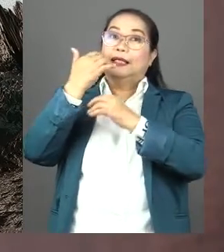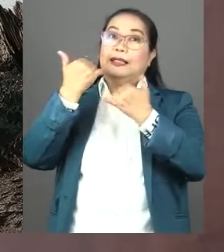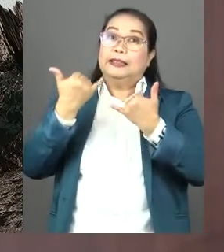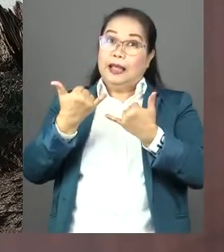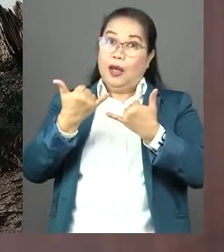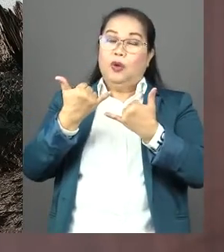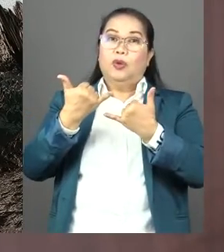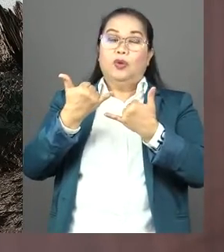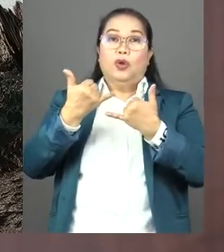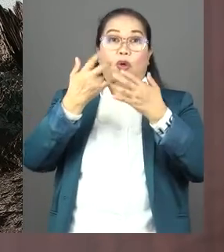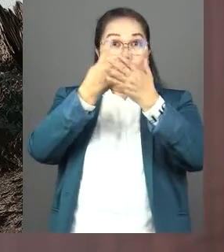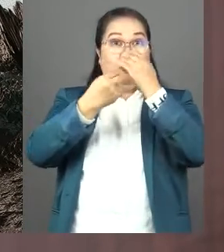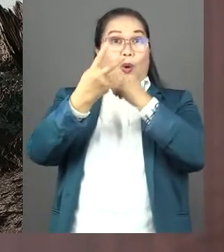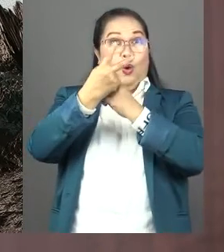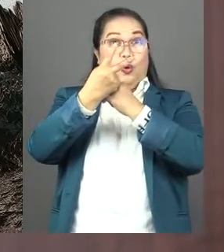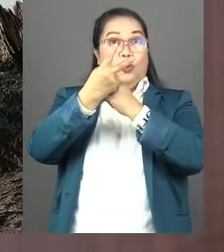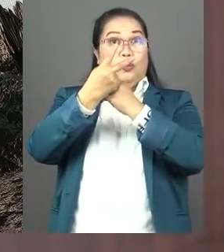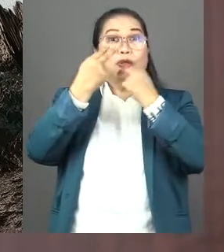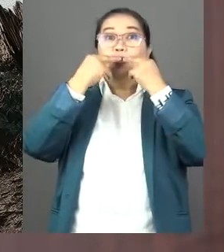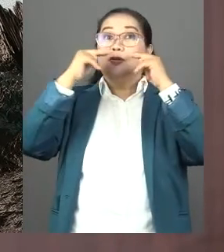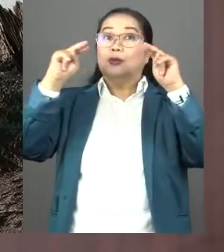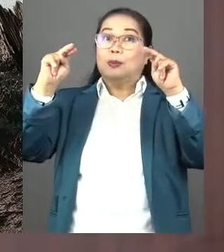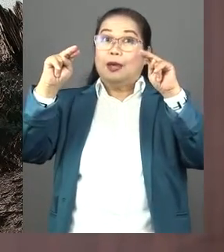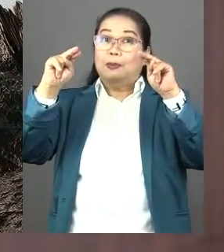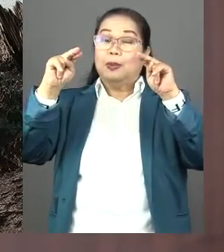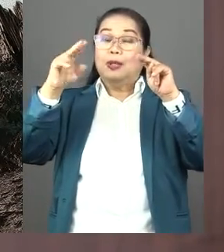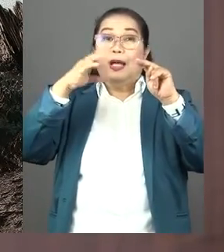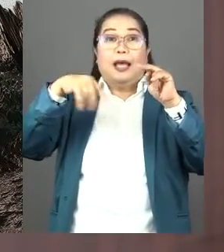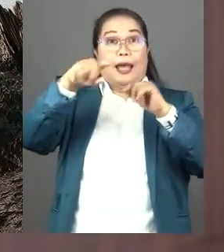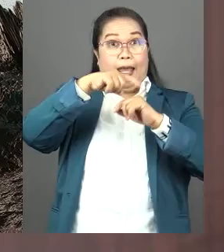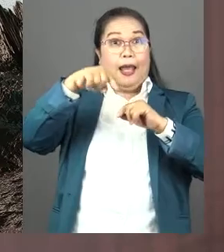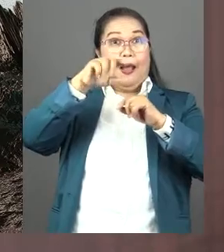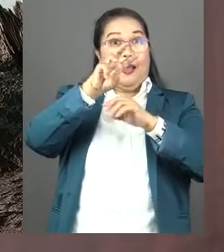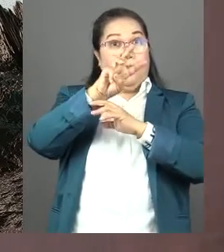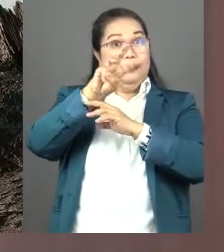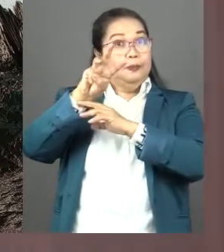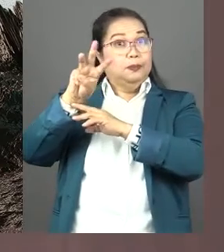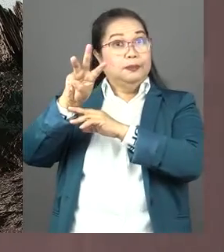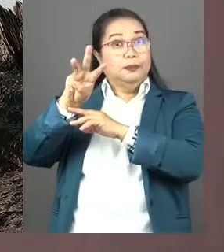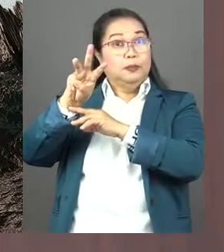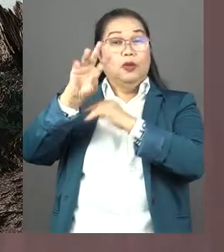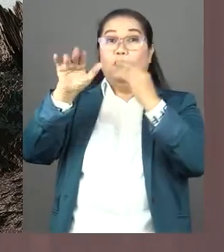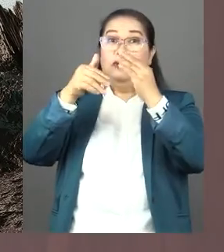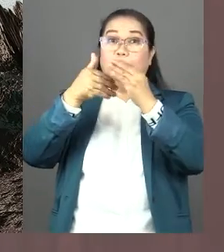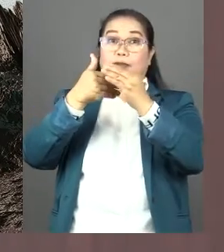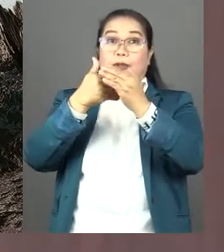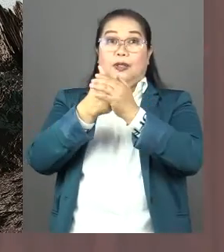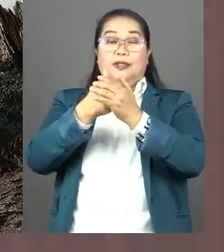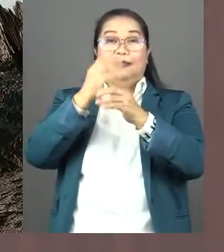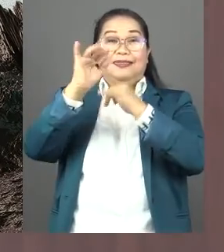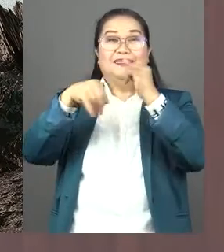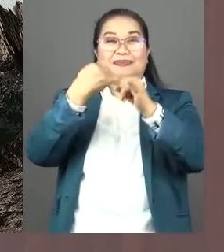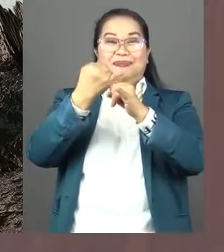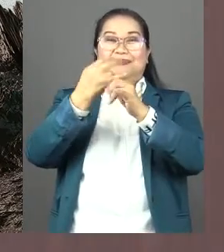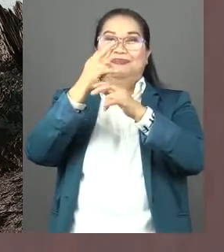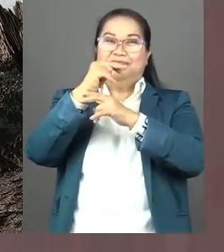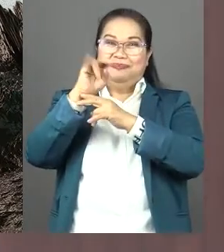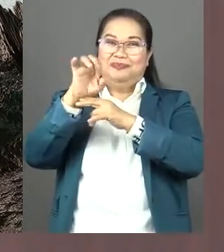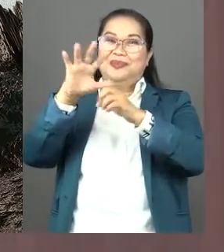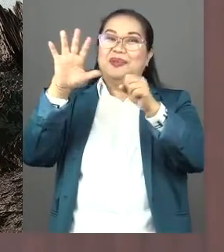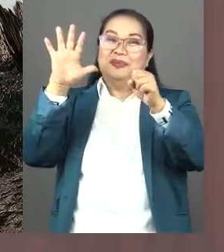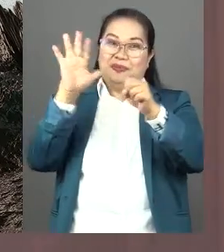both our local newspapers and then even our local website versions of those, and even international news has been